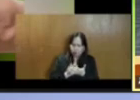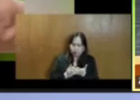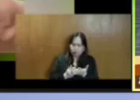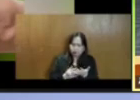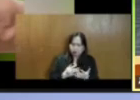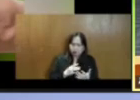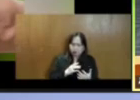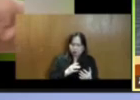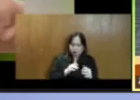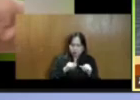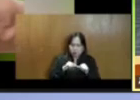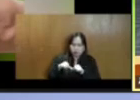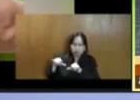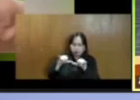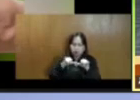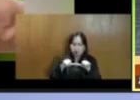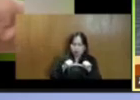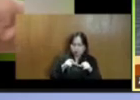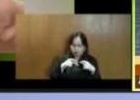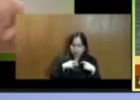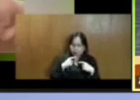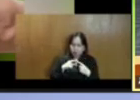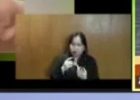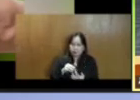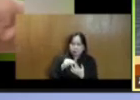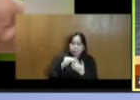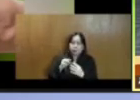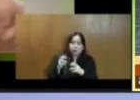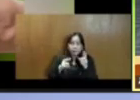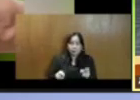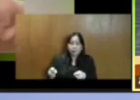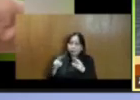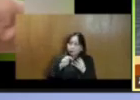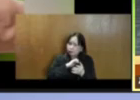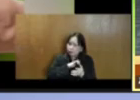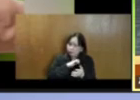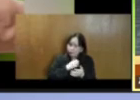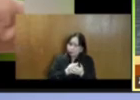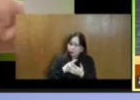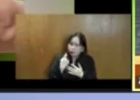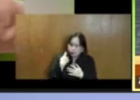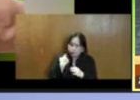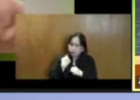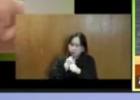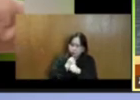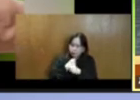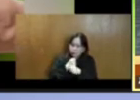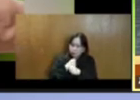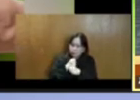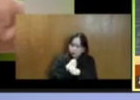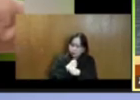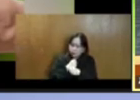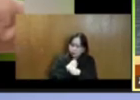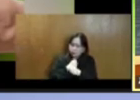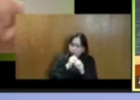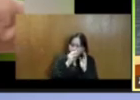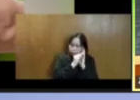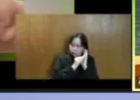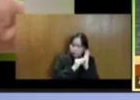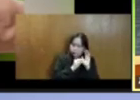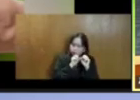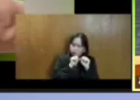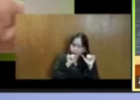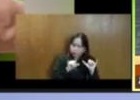standards. Specifically for the renewable energy, we have recently developed now a competency standards for